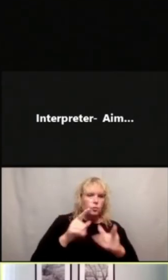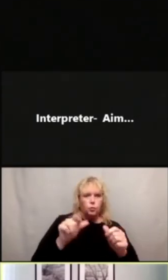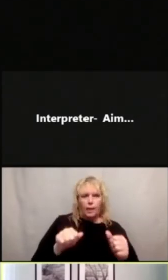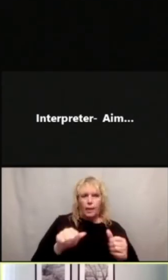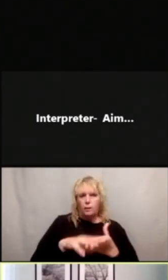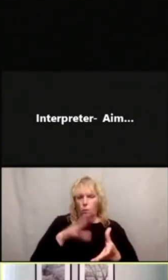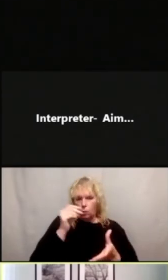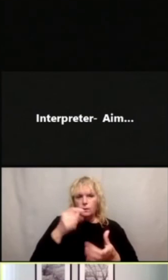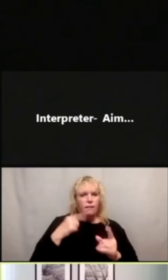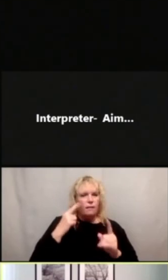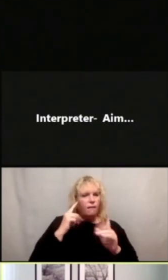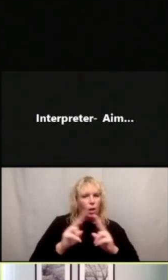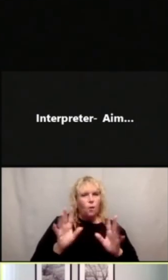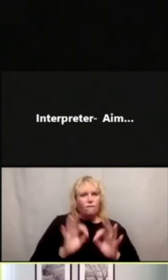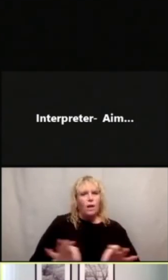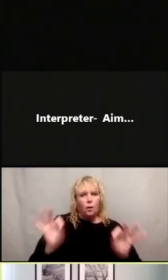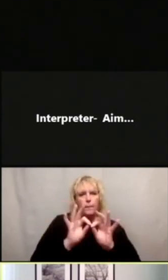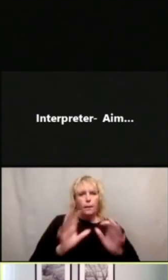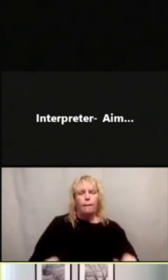really valuable as well.